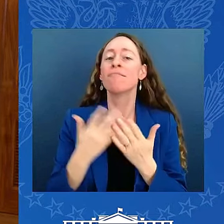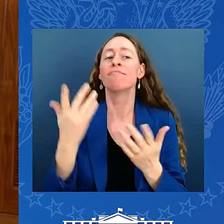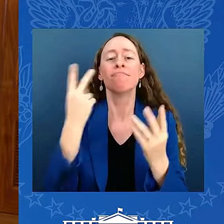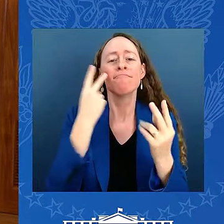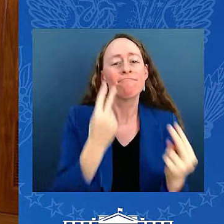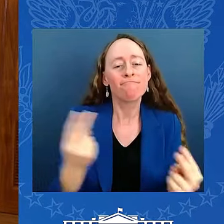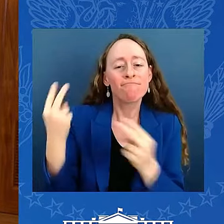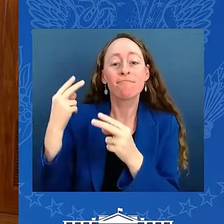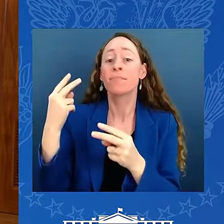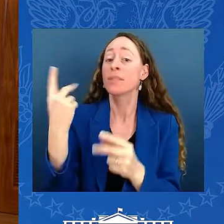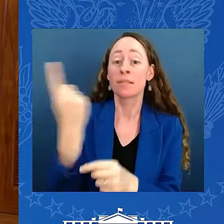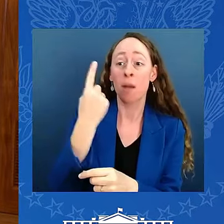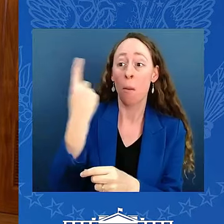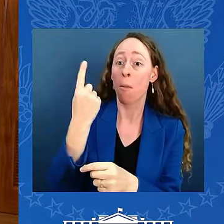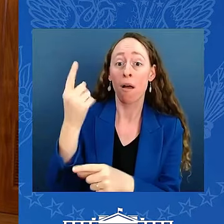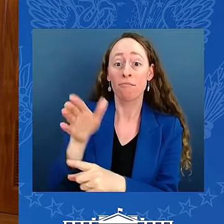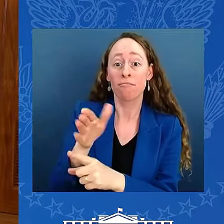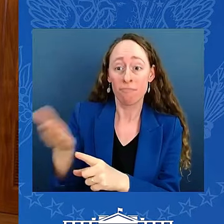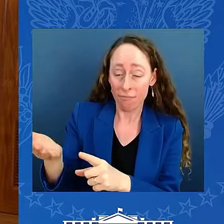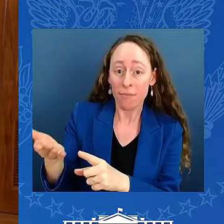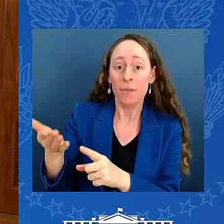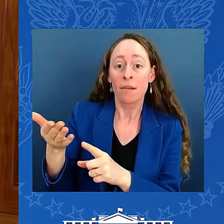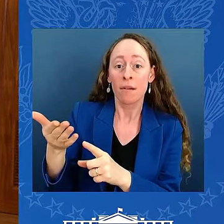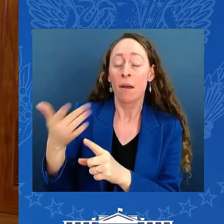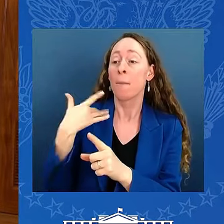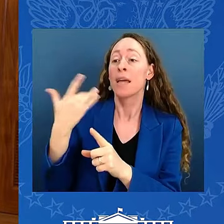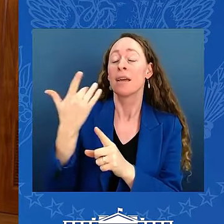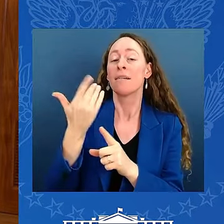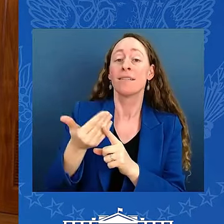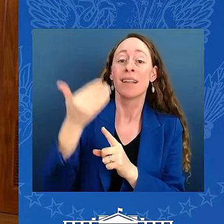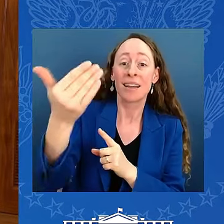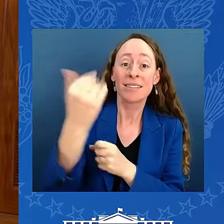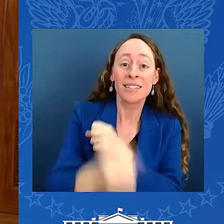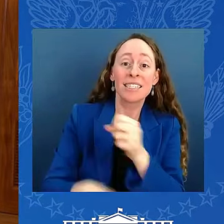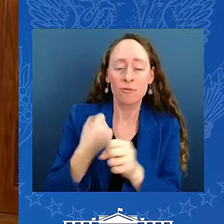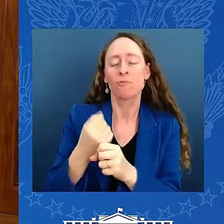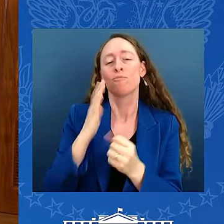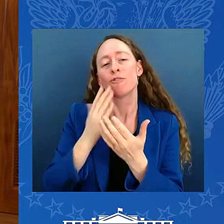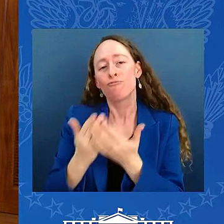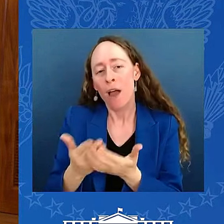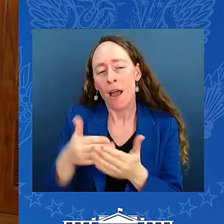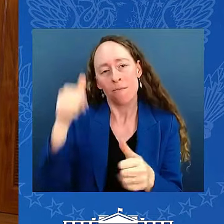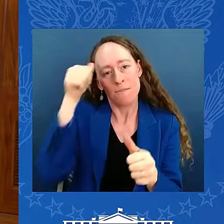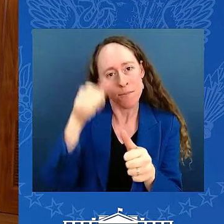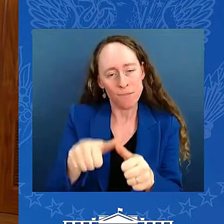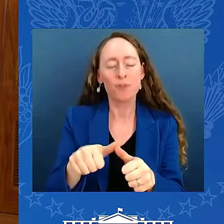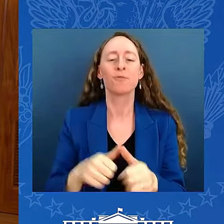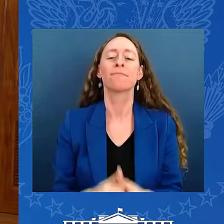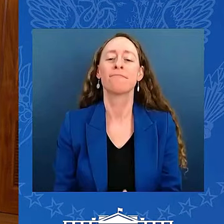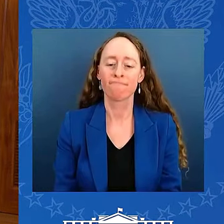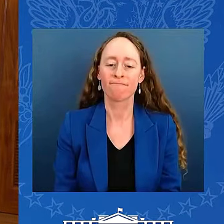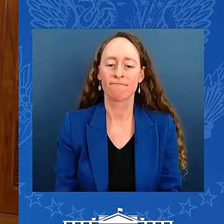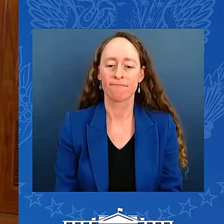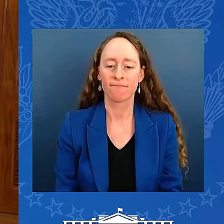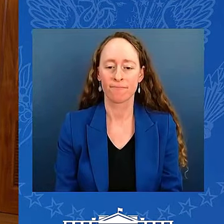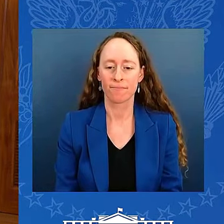El Malay Rachamim, Shochem Bam Romim,